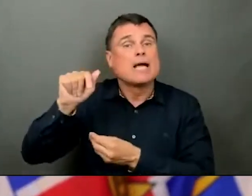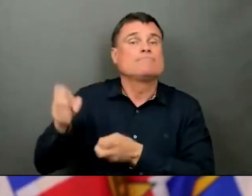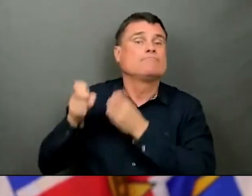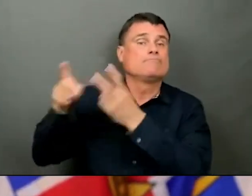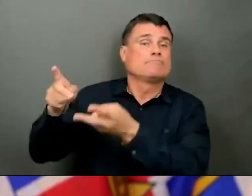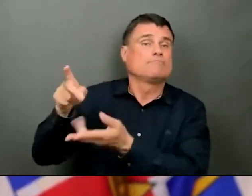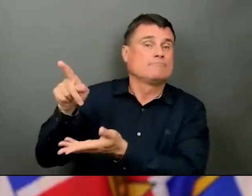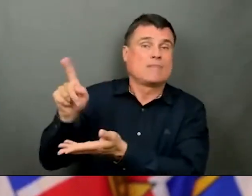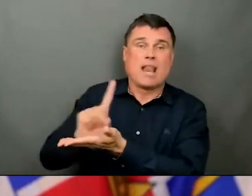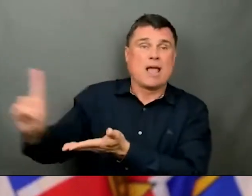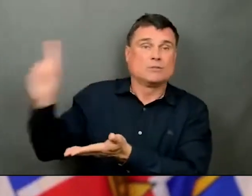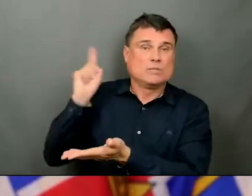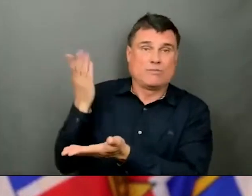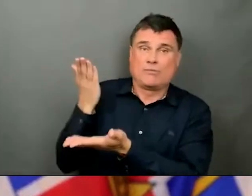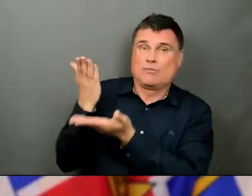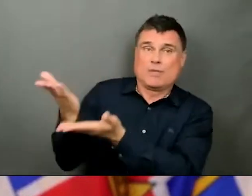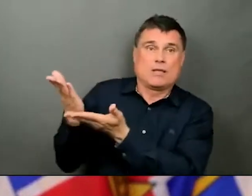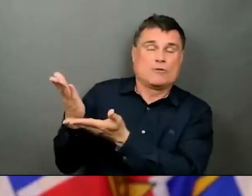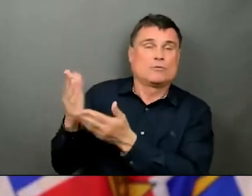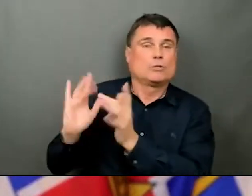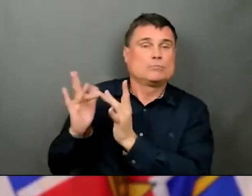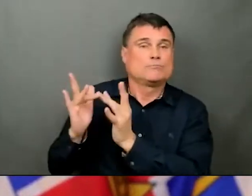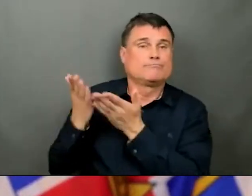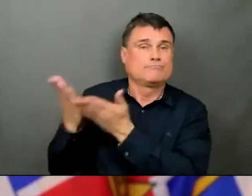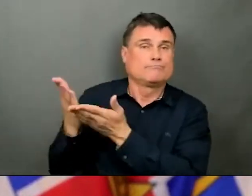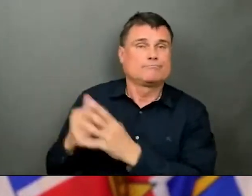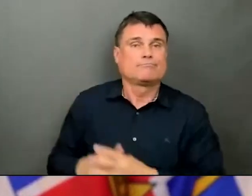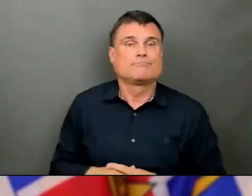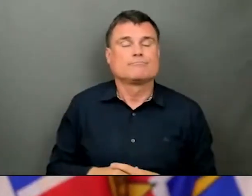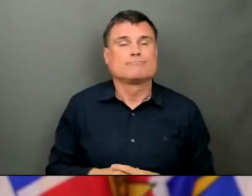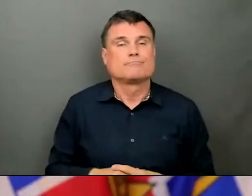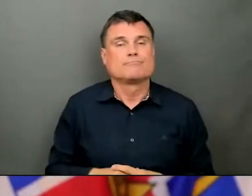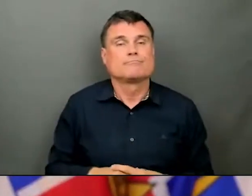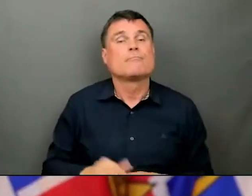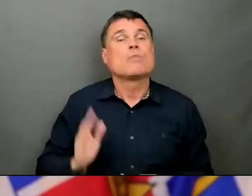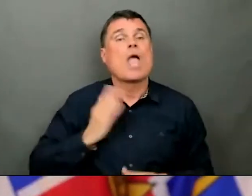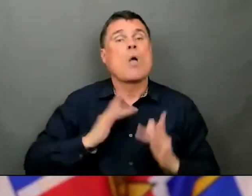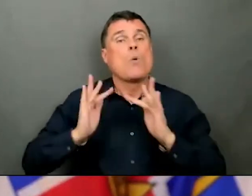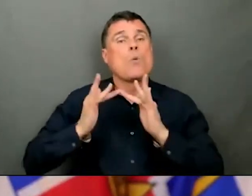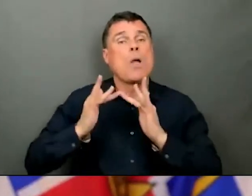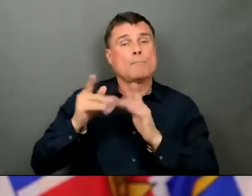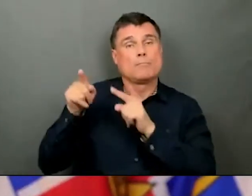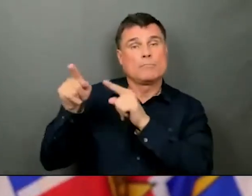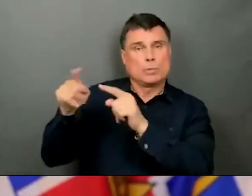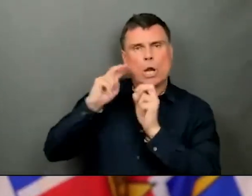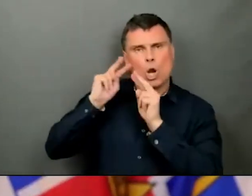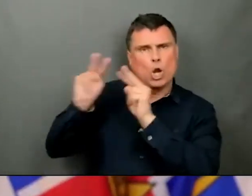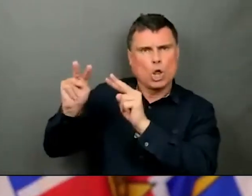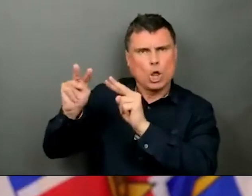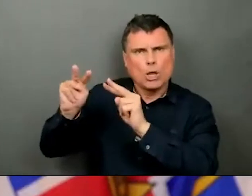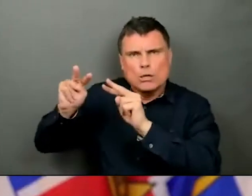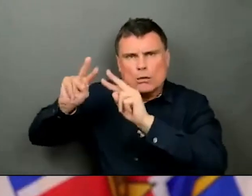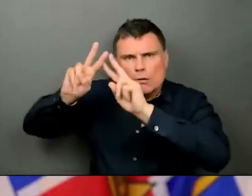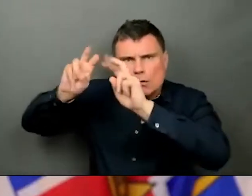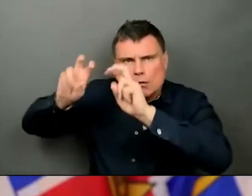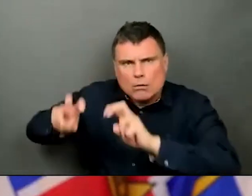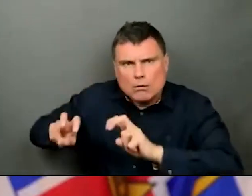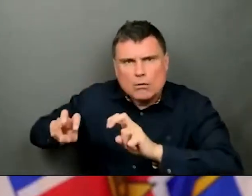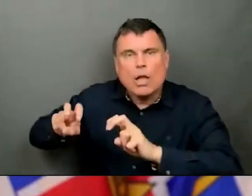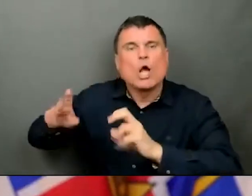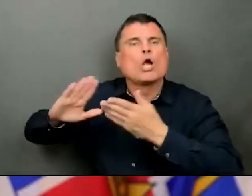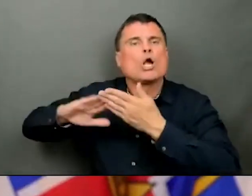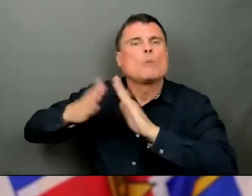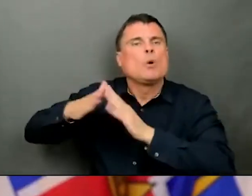an interactive platform on our website where you can look at that by community health service area